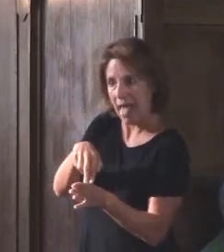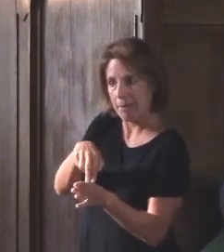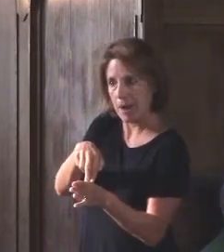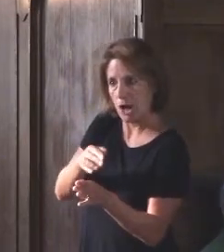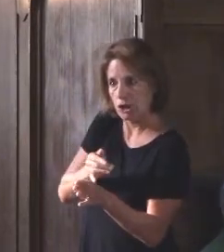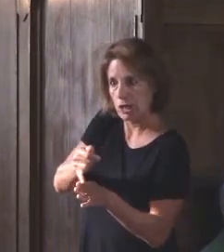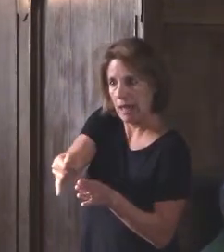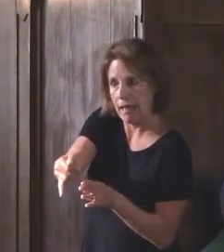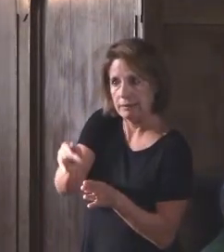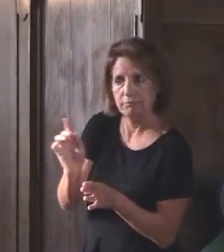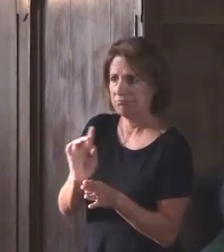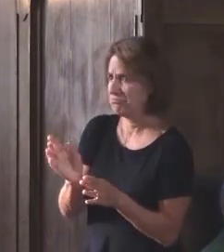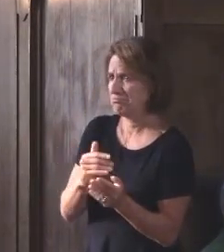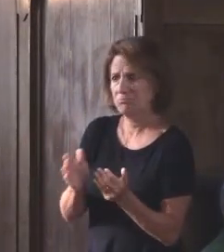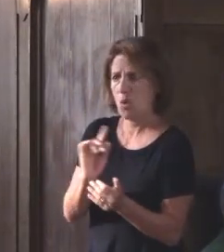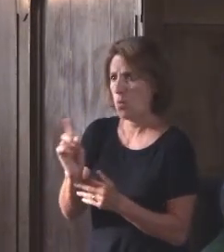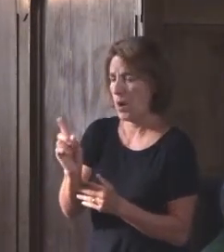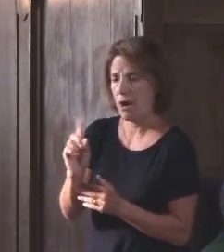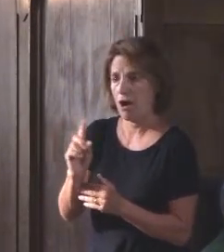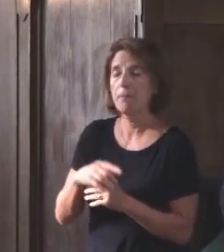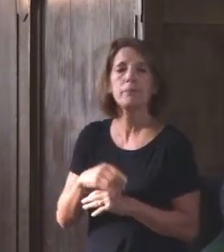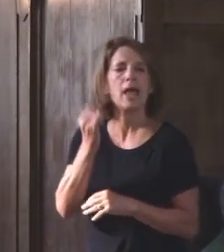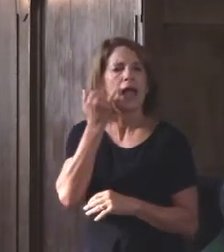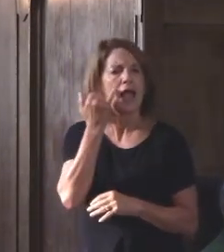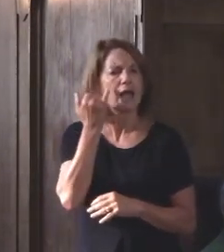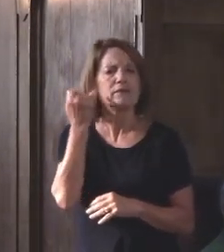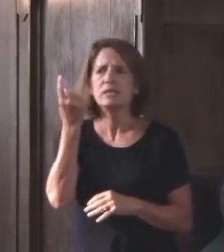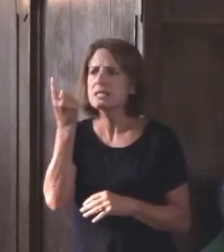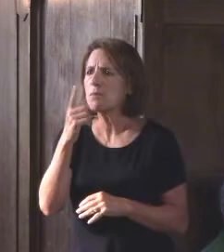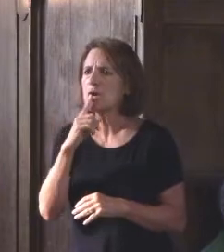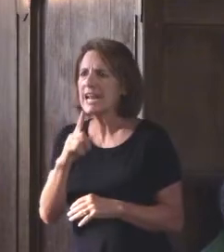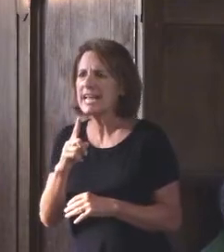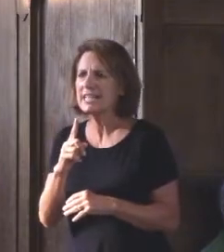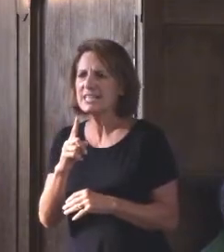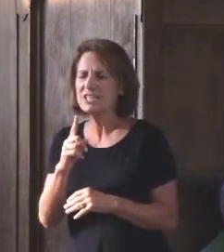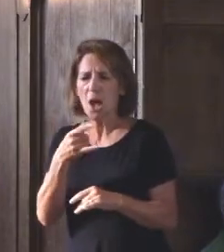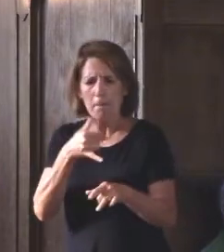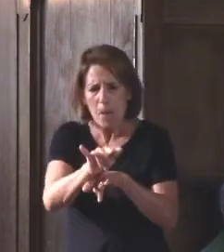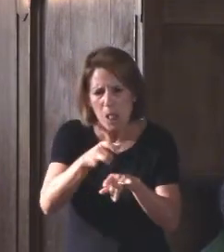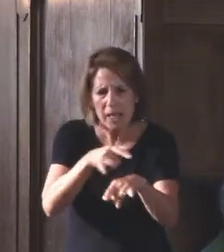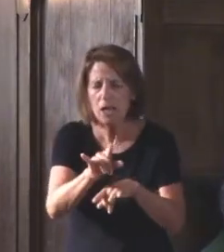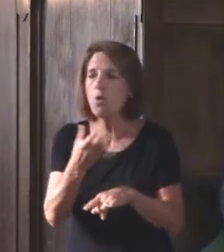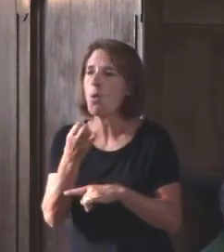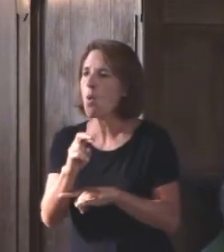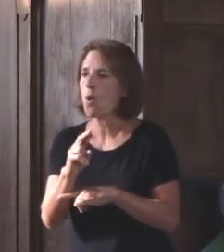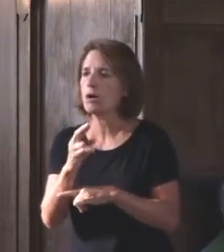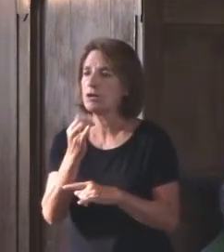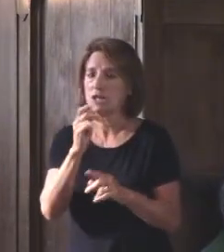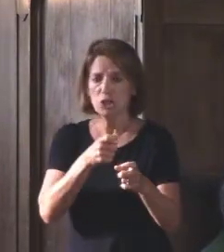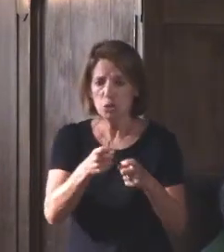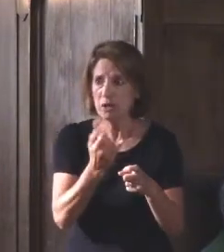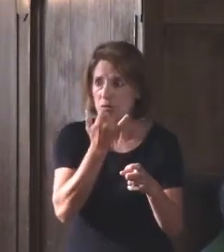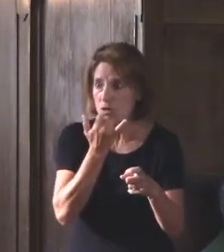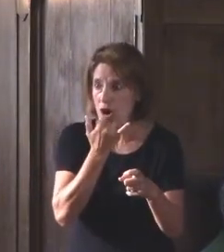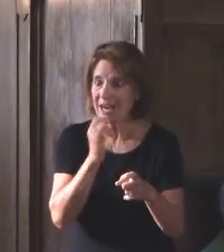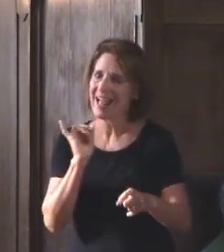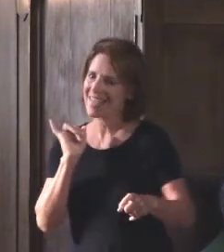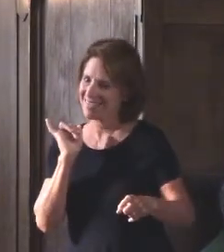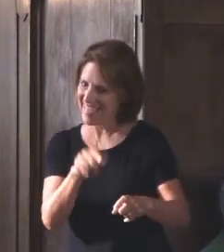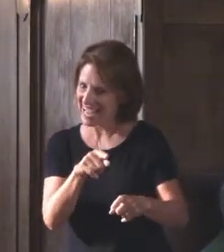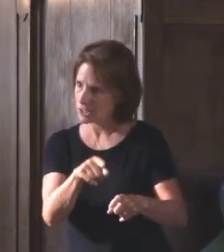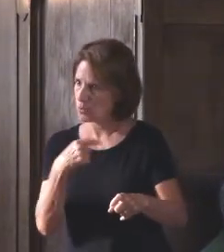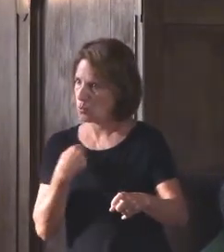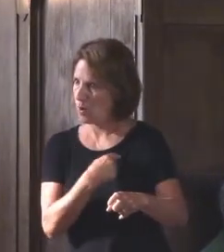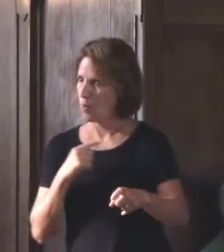that is. Whenever somebody's bullied or mistreated or not counted, that's where you must go. That's the